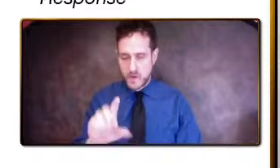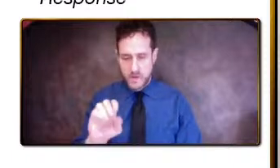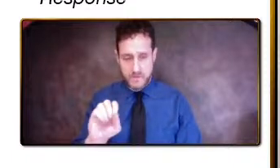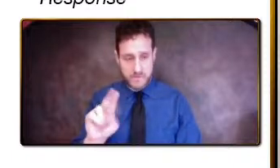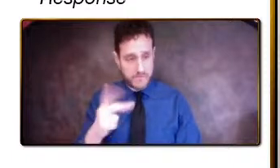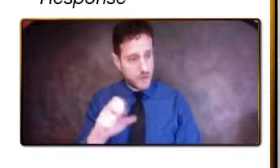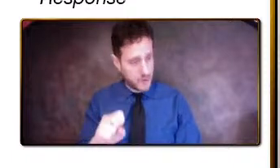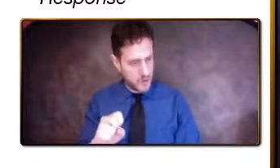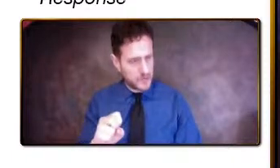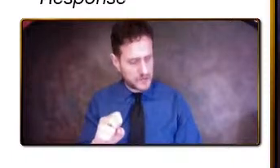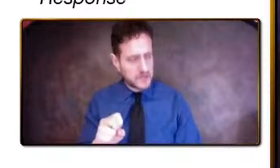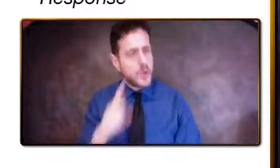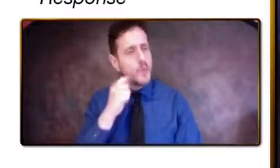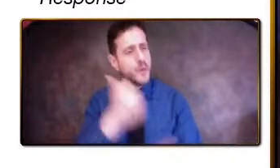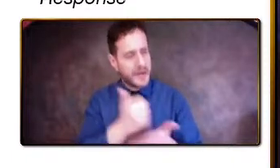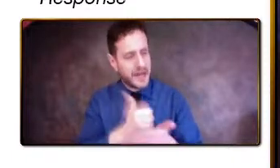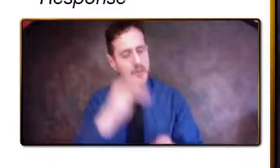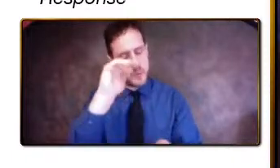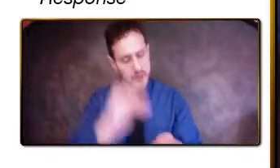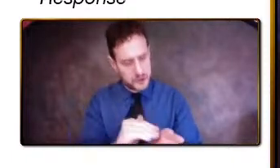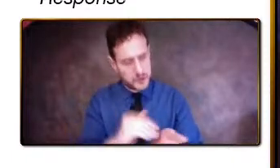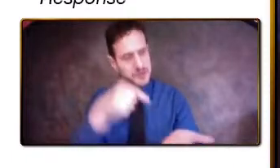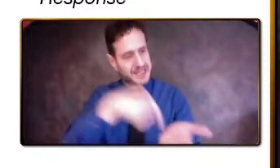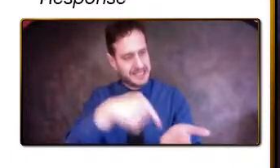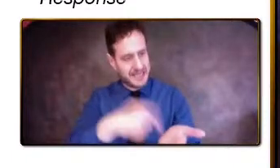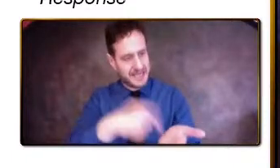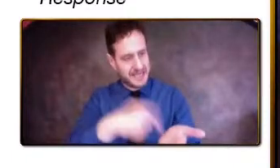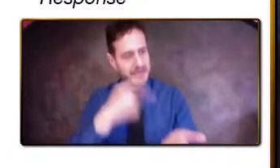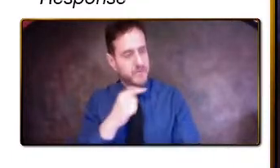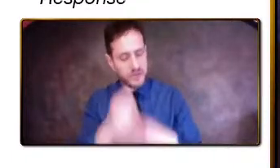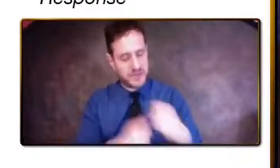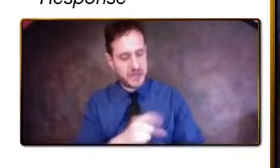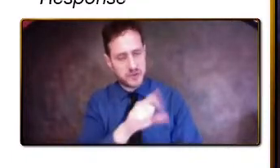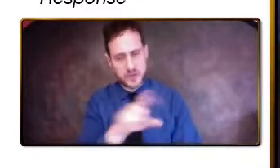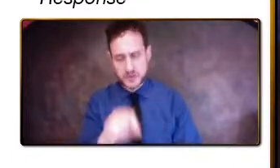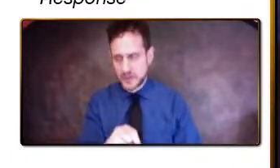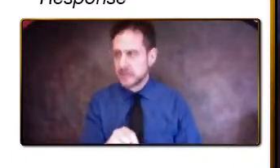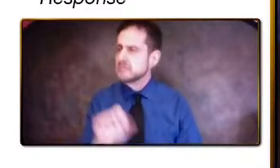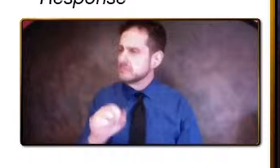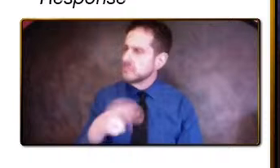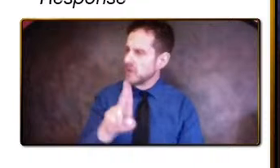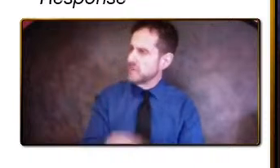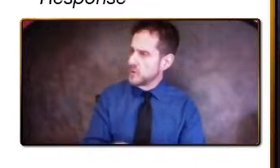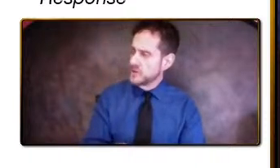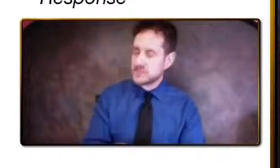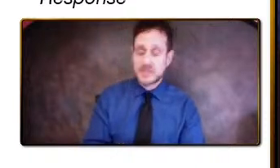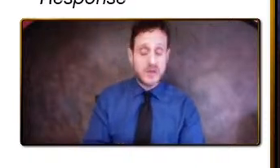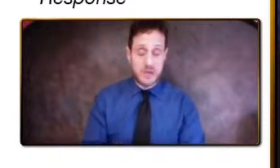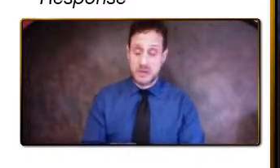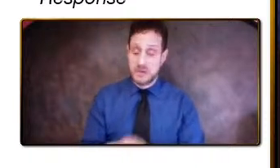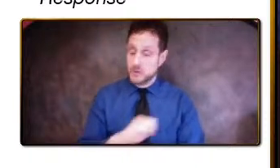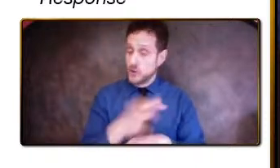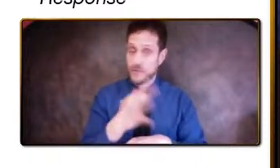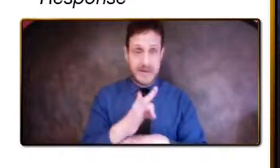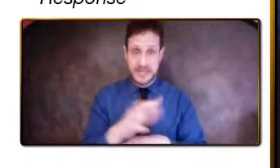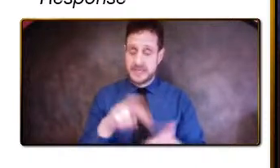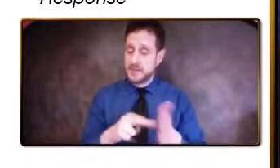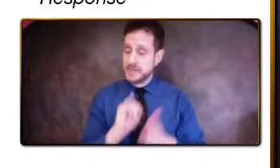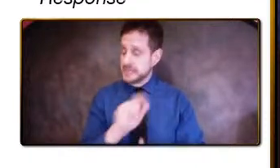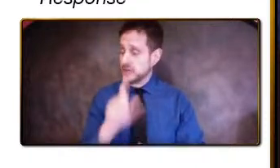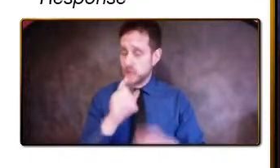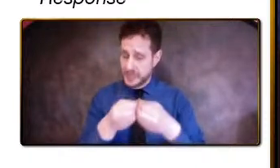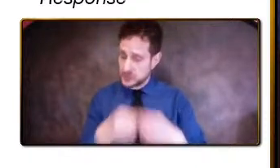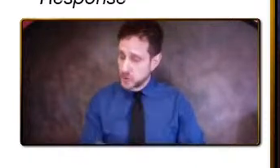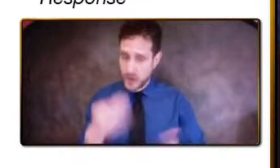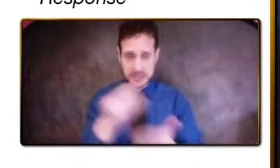Well, of course, I've been saying all along that the loss of revenues as a result of COVID-19 is the